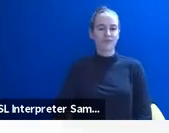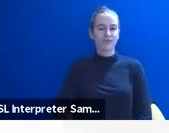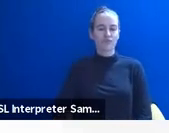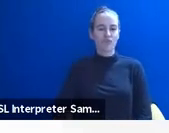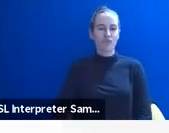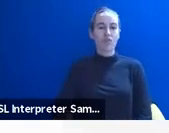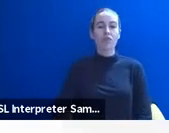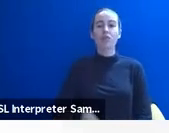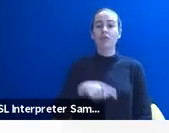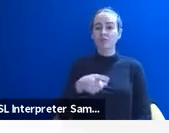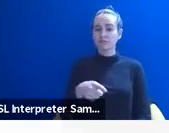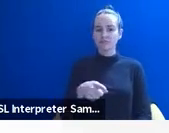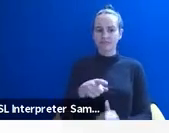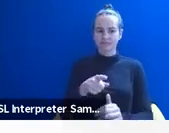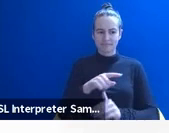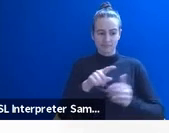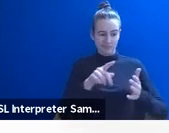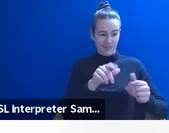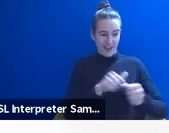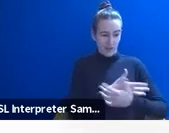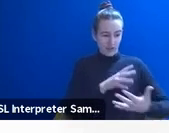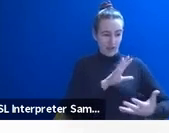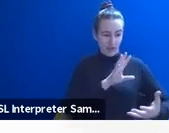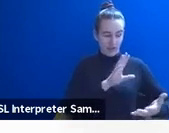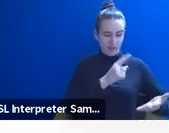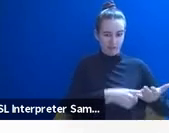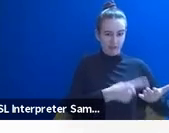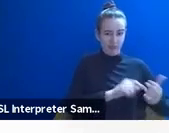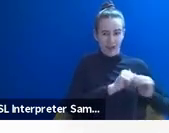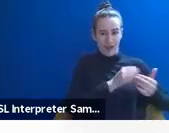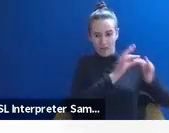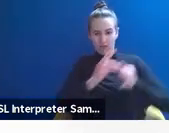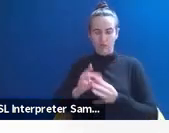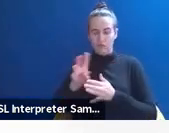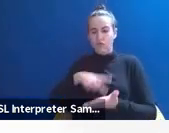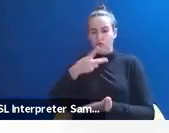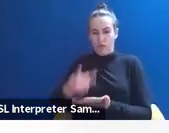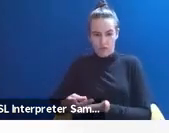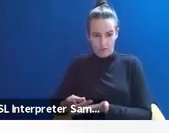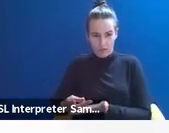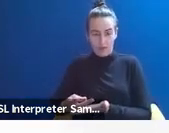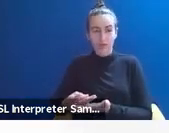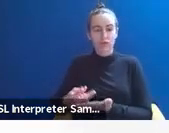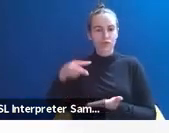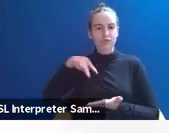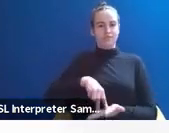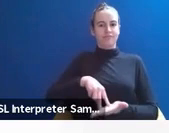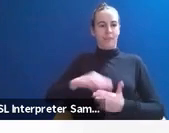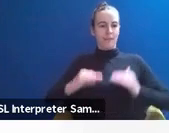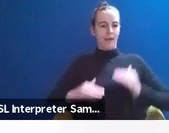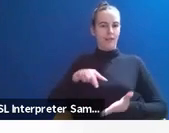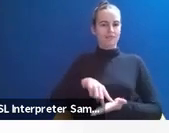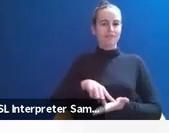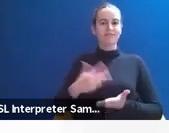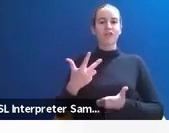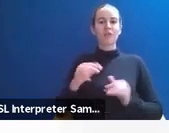So how does all of this relate to falls? To keep upright and balanced, there are three systems that are working